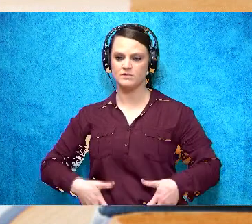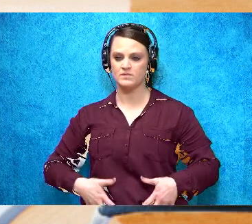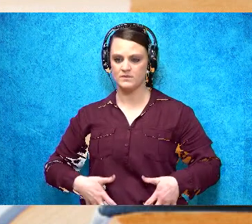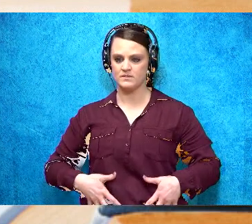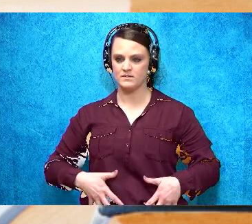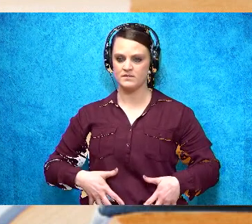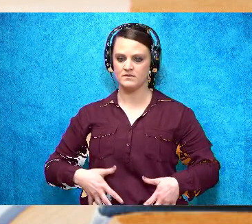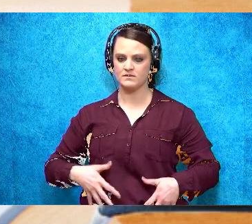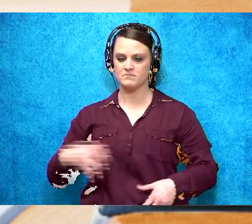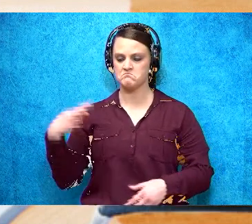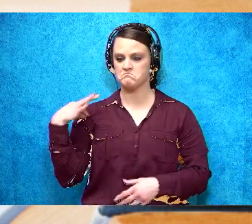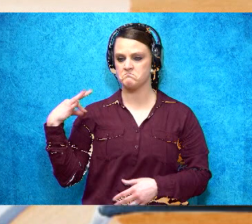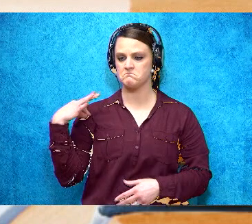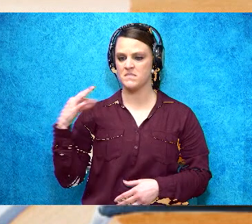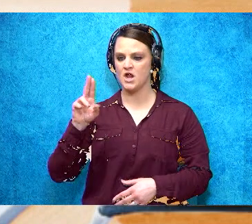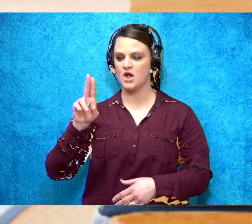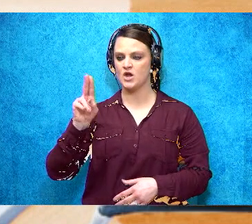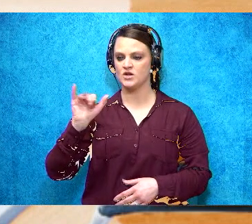uniform